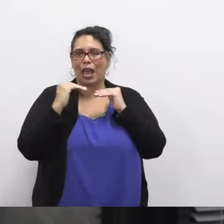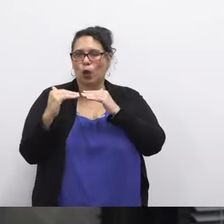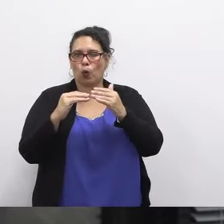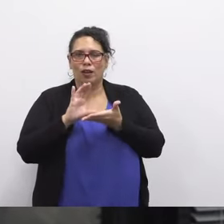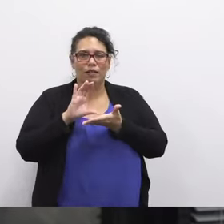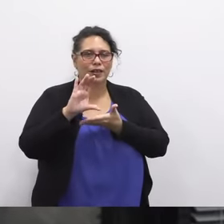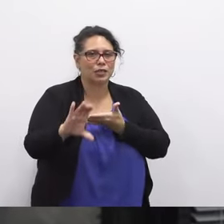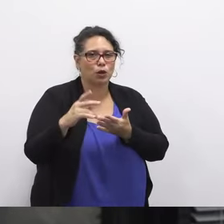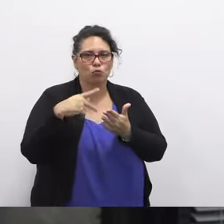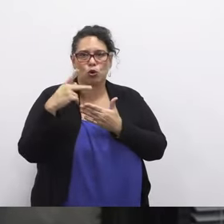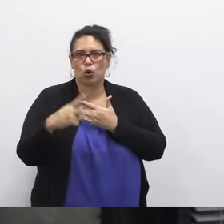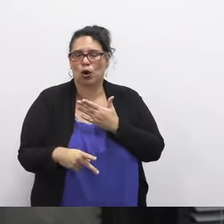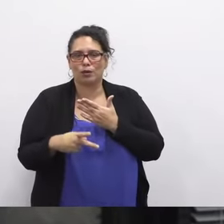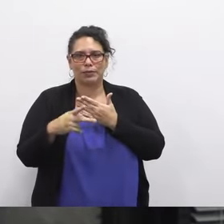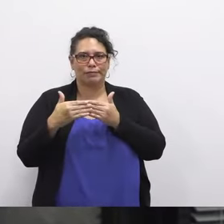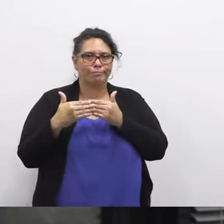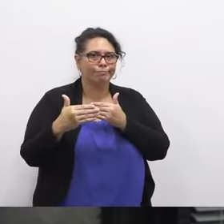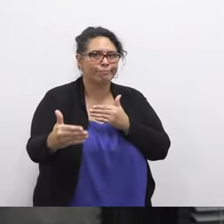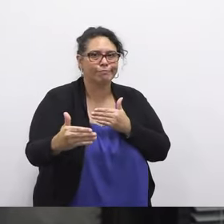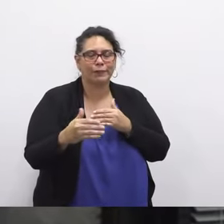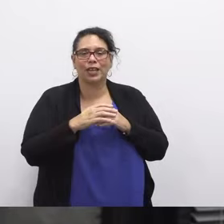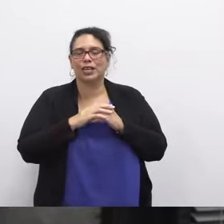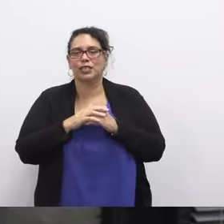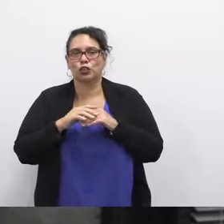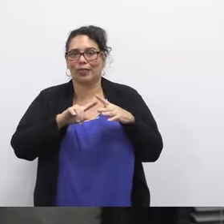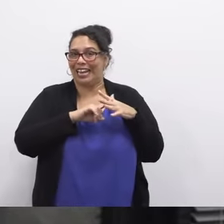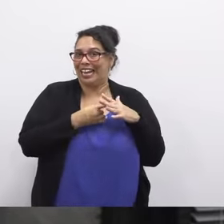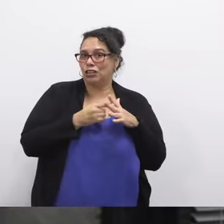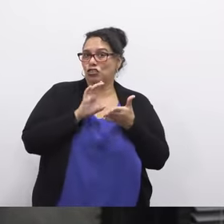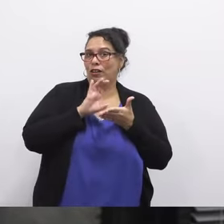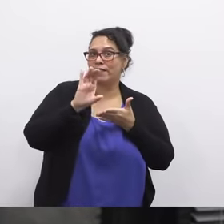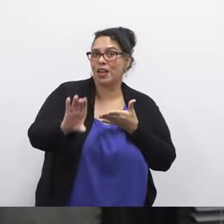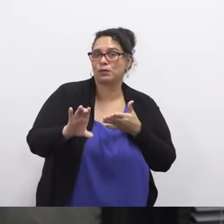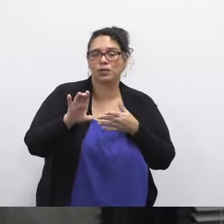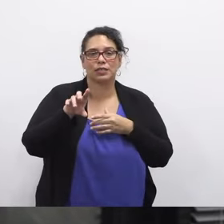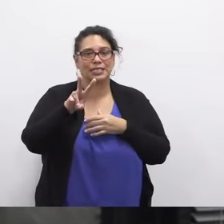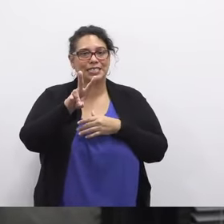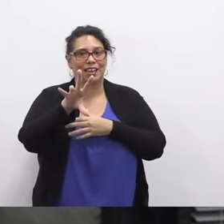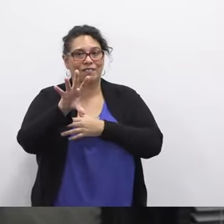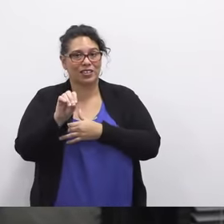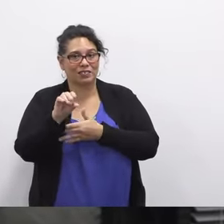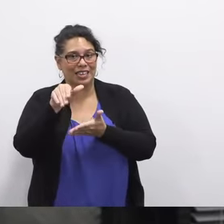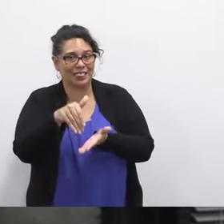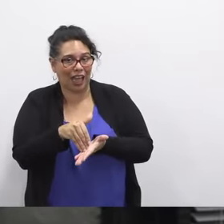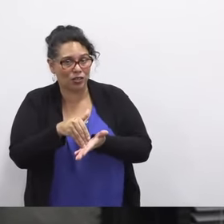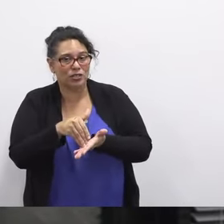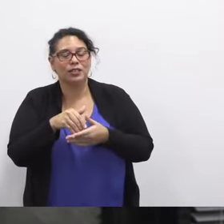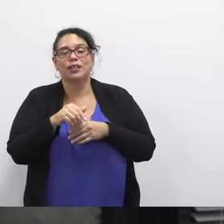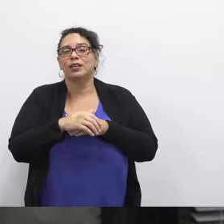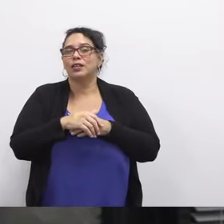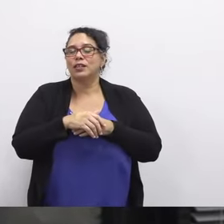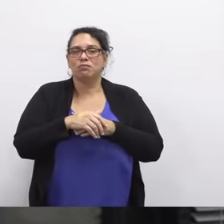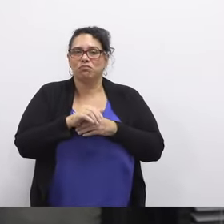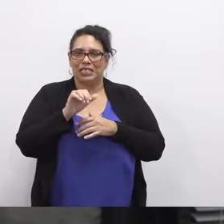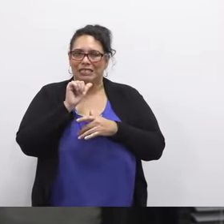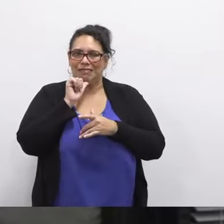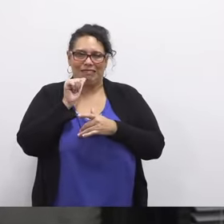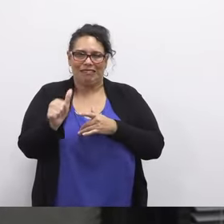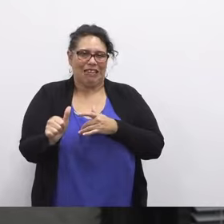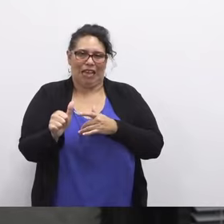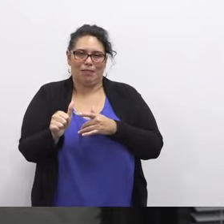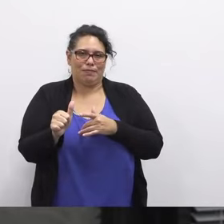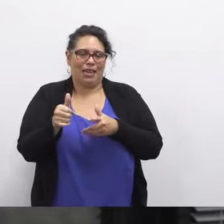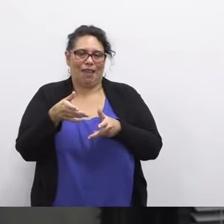many years. So again, this initial investment of $750,000 must not be allowed to